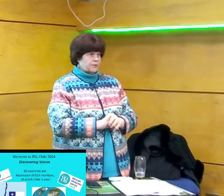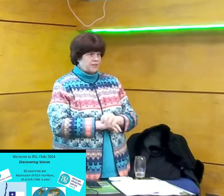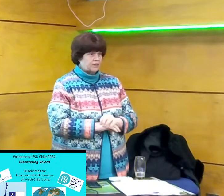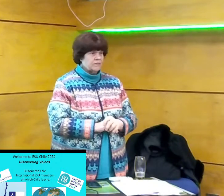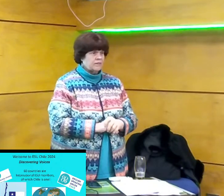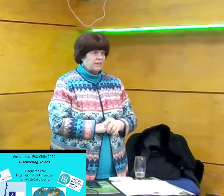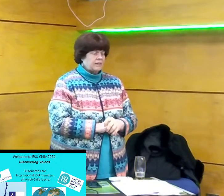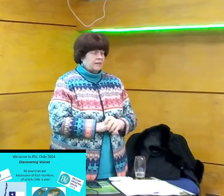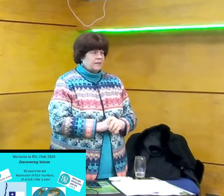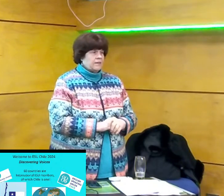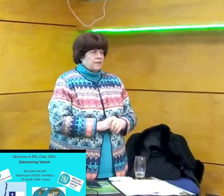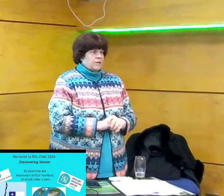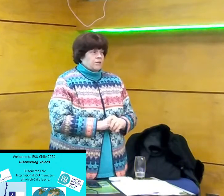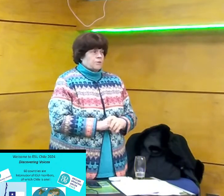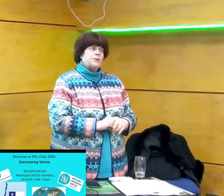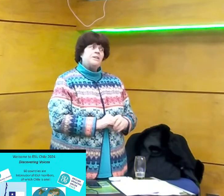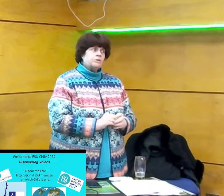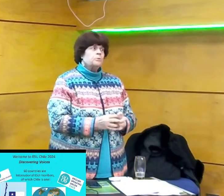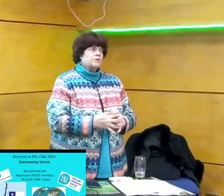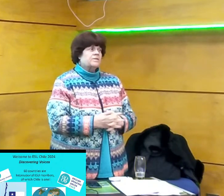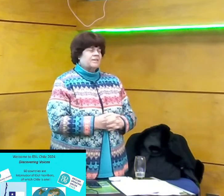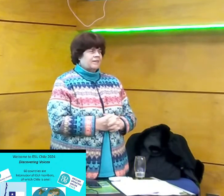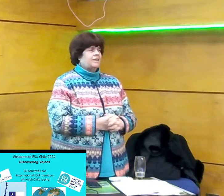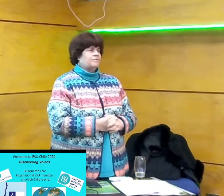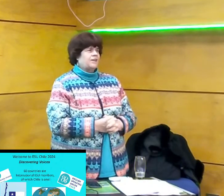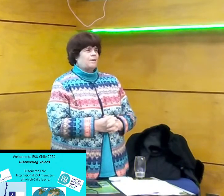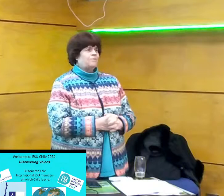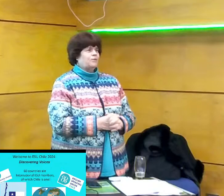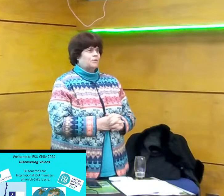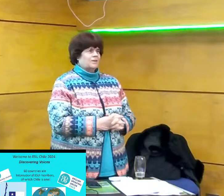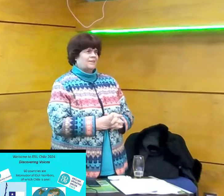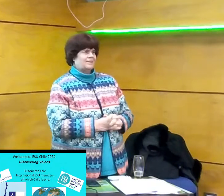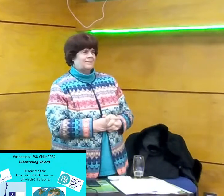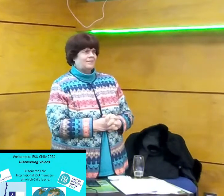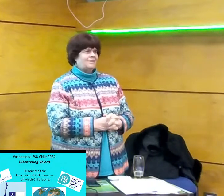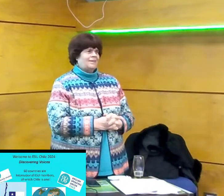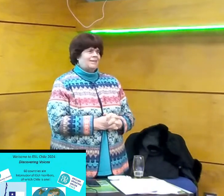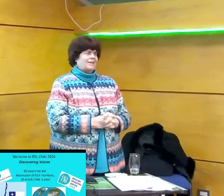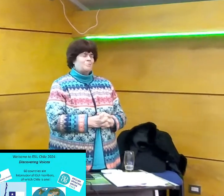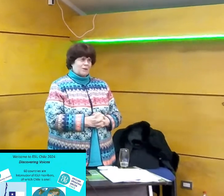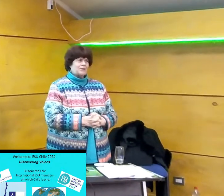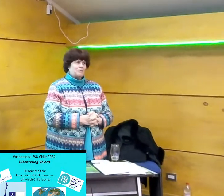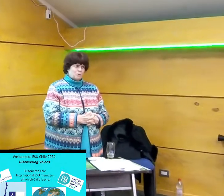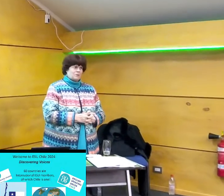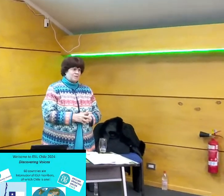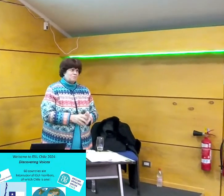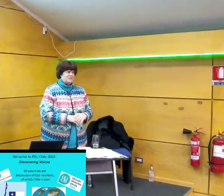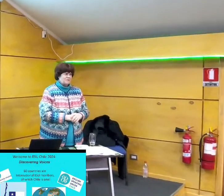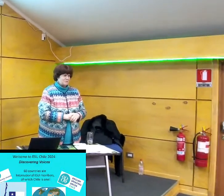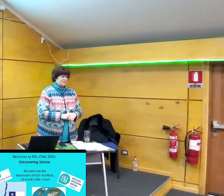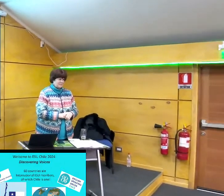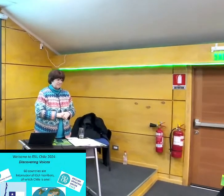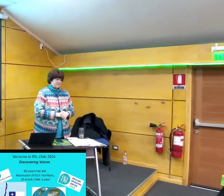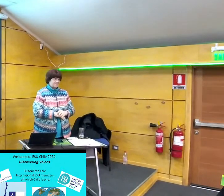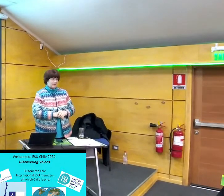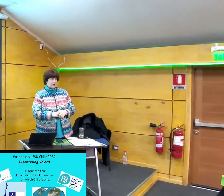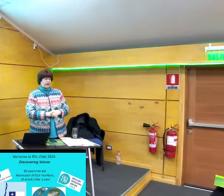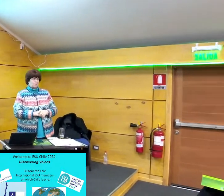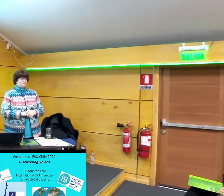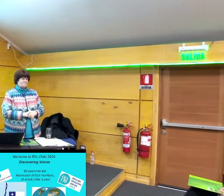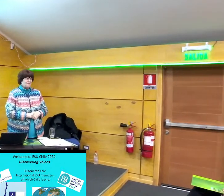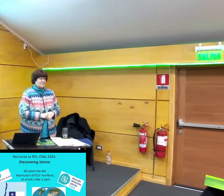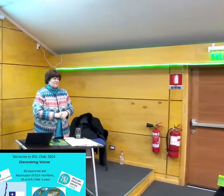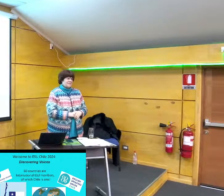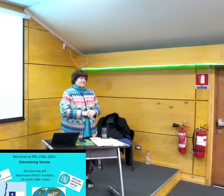another 3 years. 3 years was enough time for an American woman to be in the Middle East.